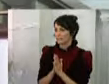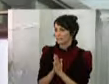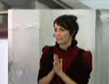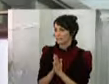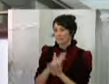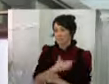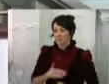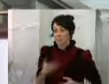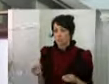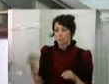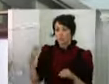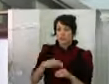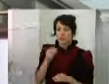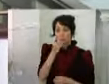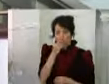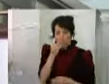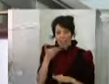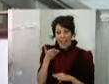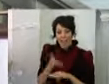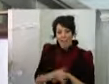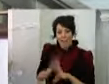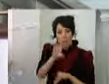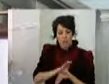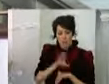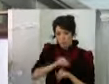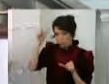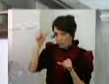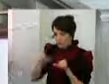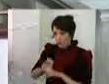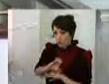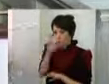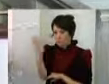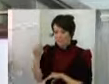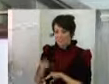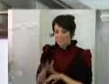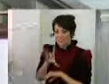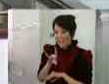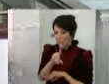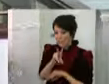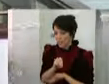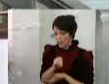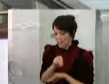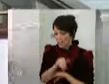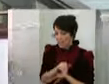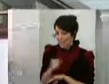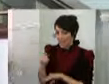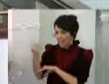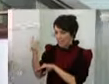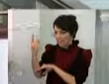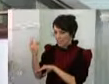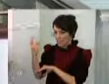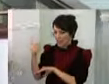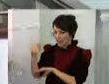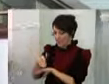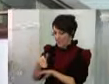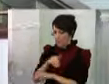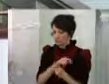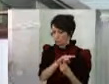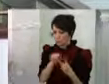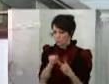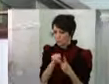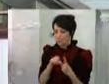Please do join us for refreshments after worship, but please remember Christmas Eve, 8:30 in the evening and 11 o'clock in the evening,